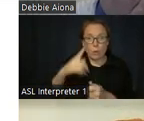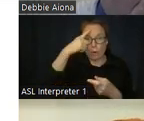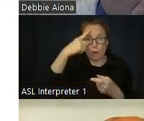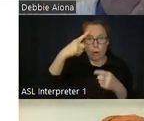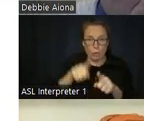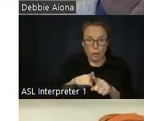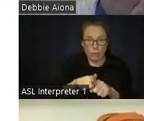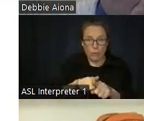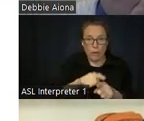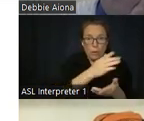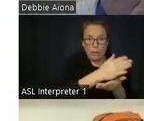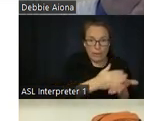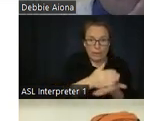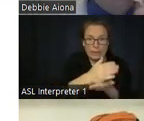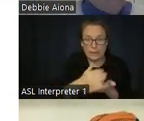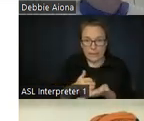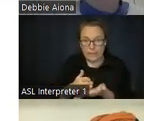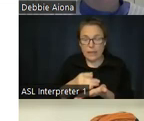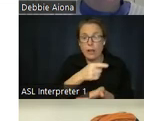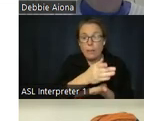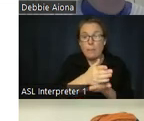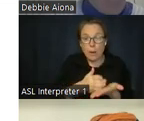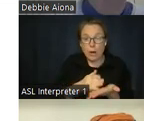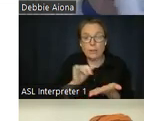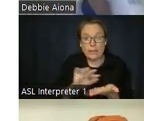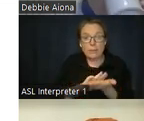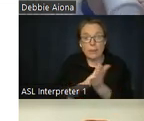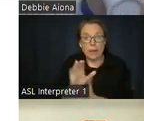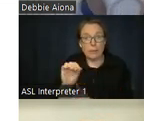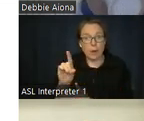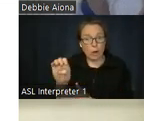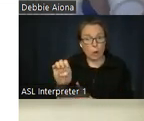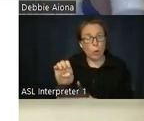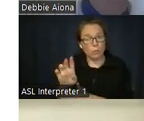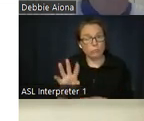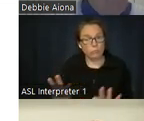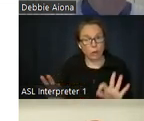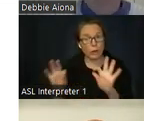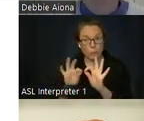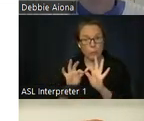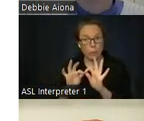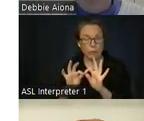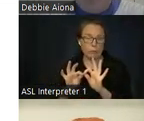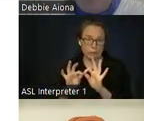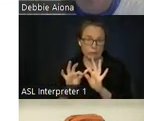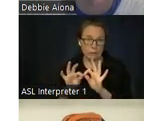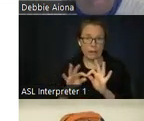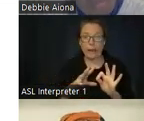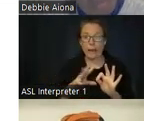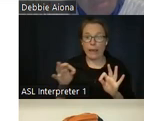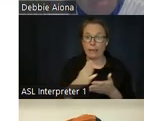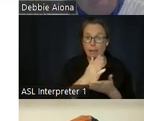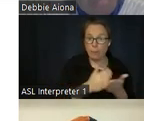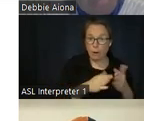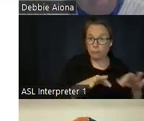will become code are obviously very relevant, and the portions of the explanatory text are more to